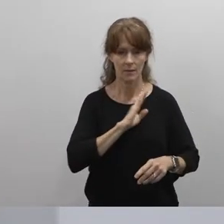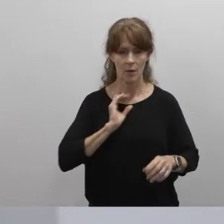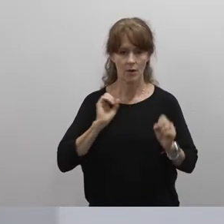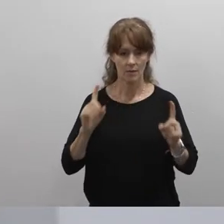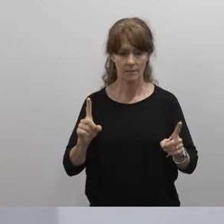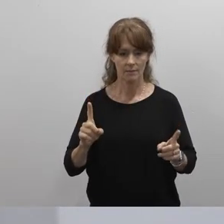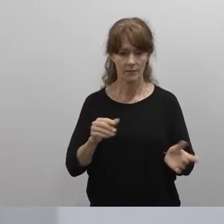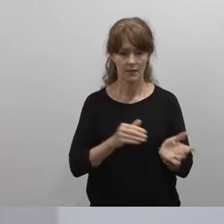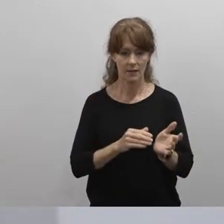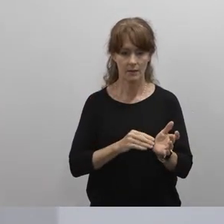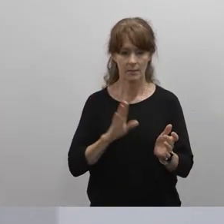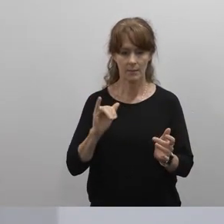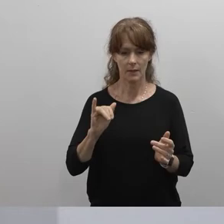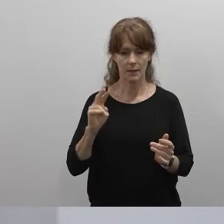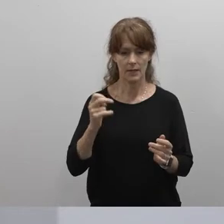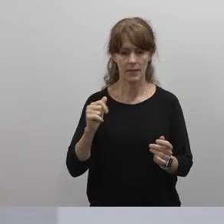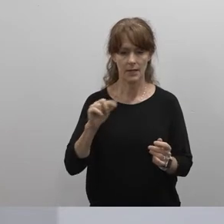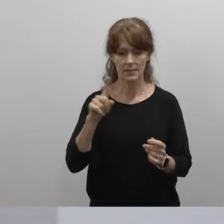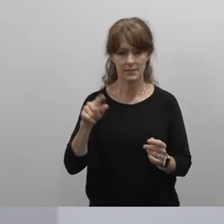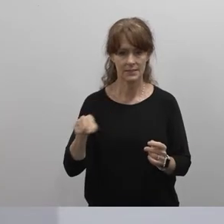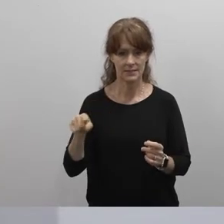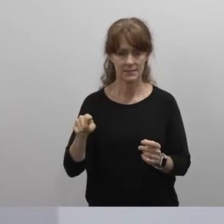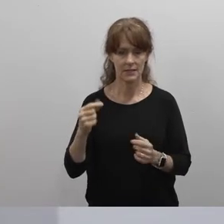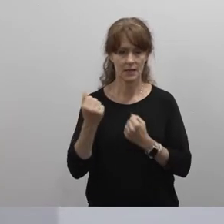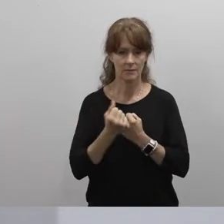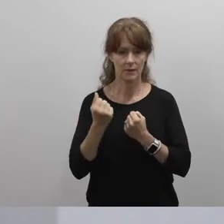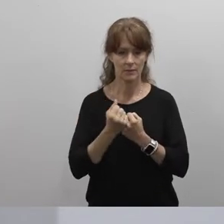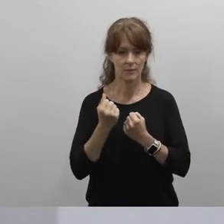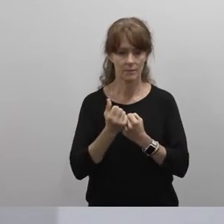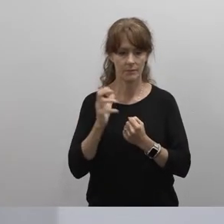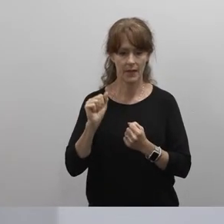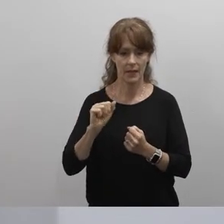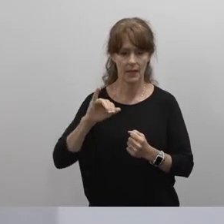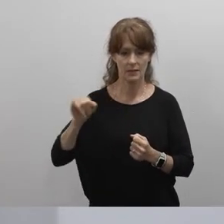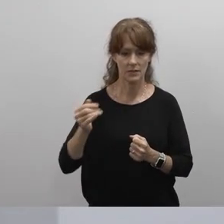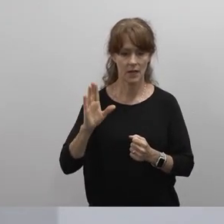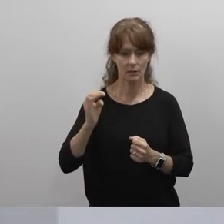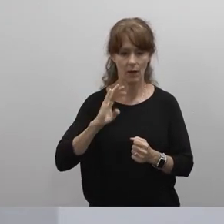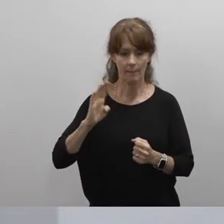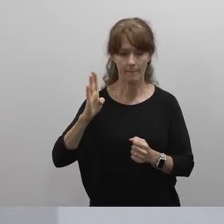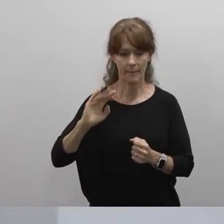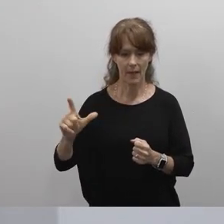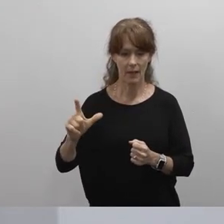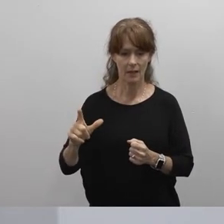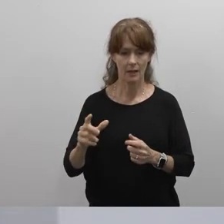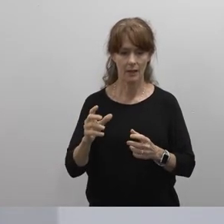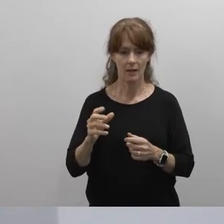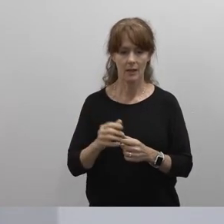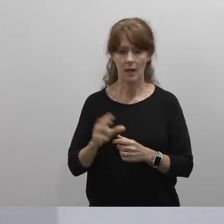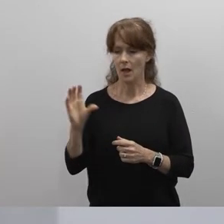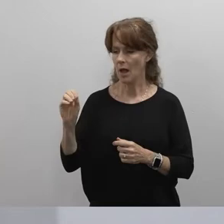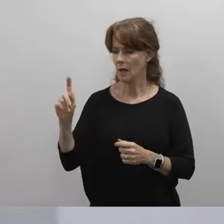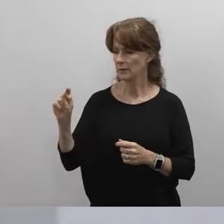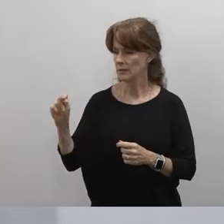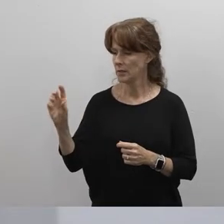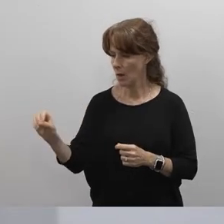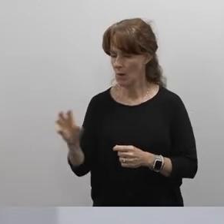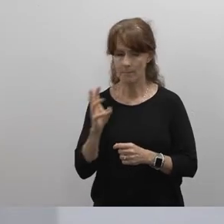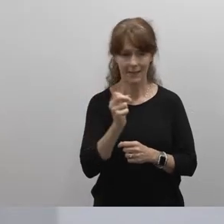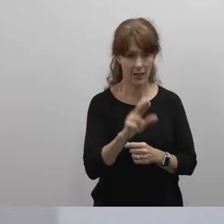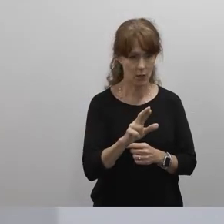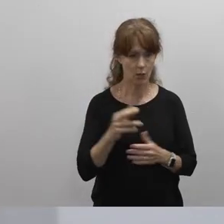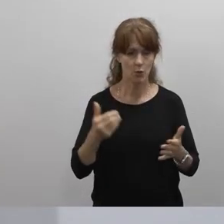and Dr. Benitez has been a sponsor in our work with A.J. Crabbell. And then to Mr. Otto and Mr. Miller, coming in to